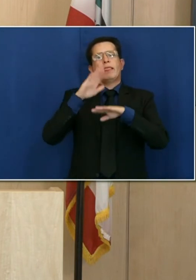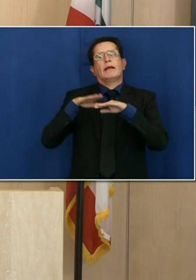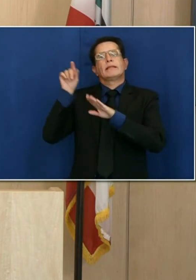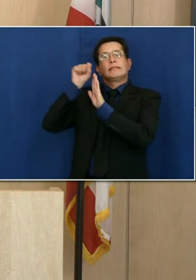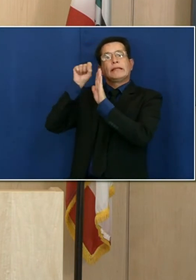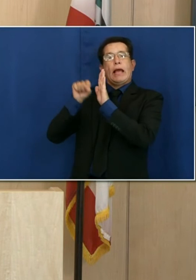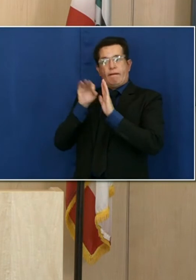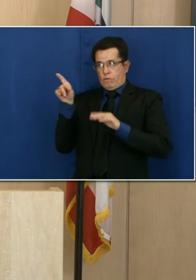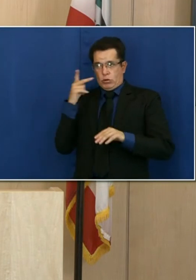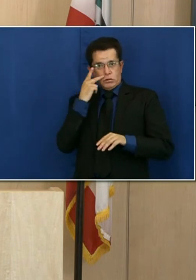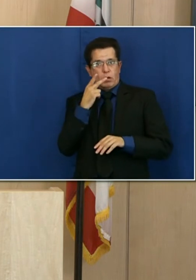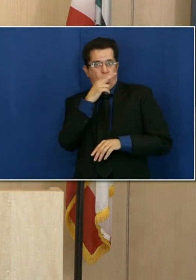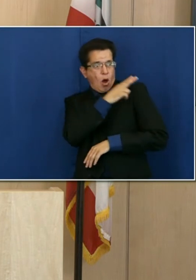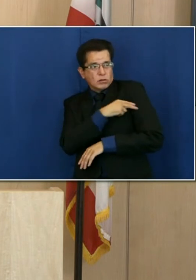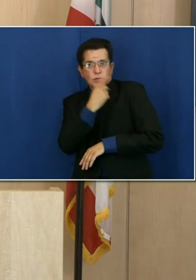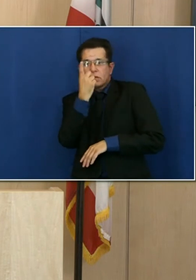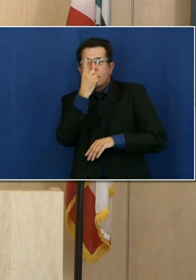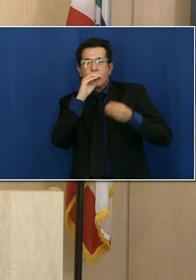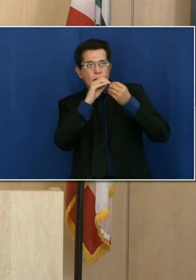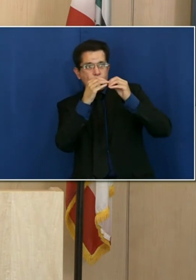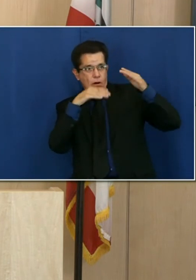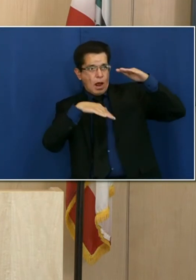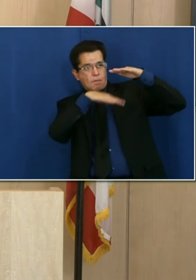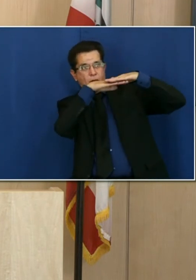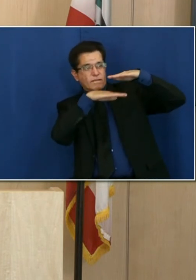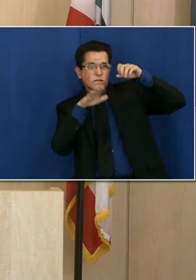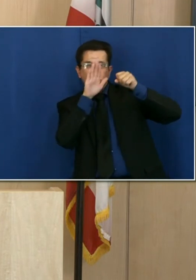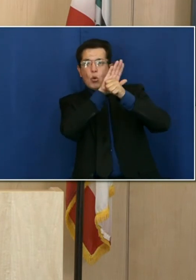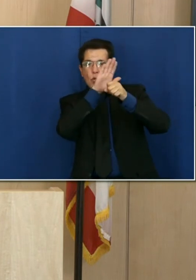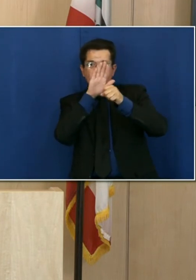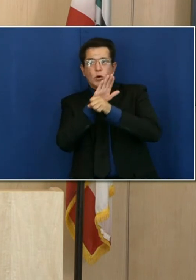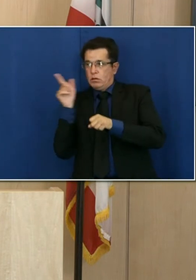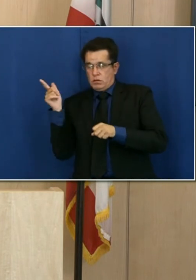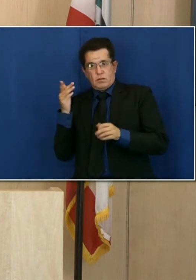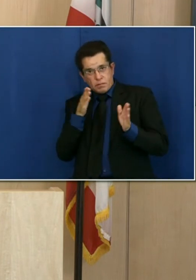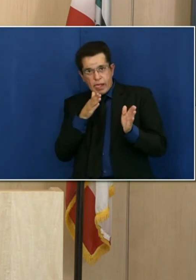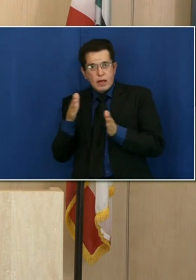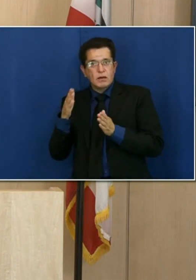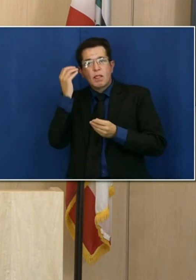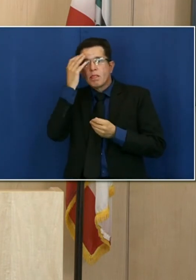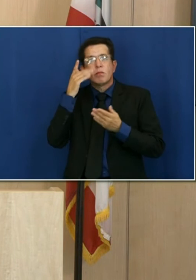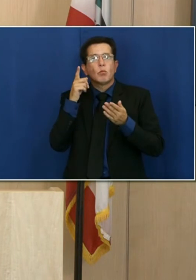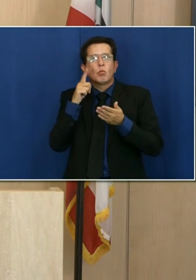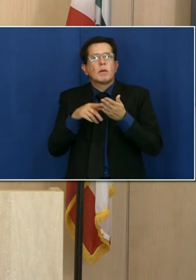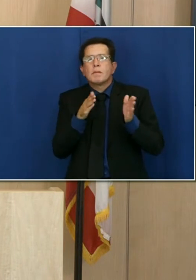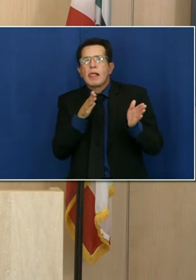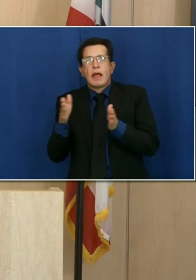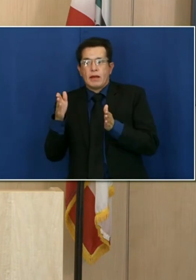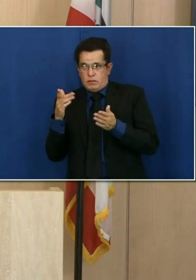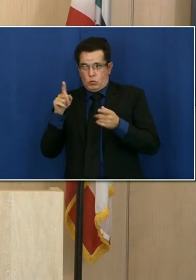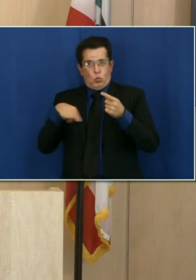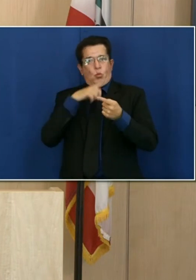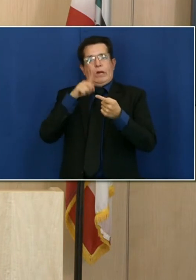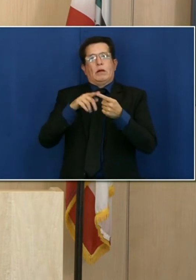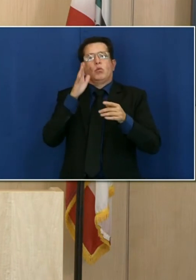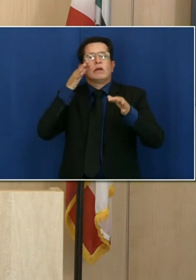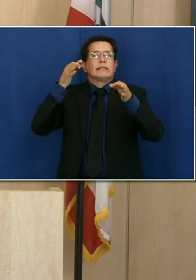see, say, hospitalization rates or some other metric climb to a certain level? Have you thought about when you would take such an